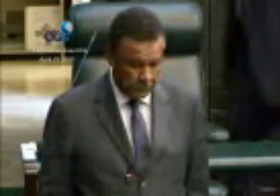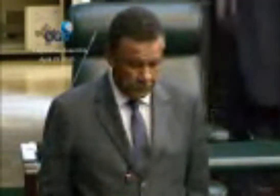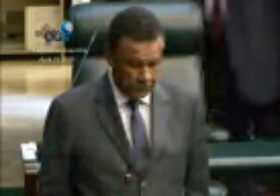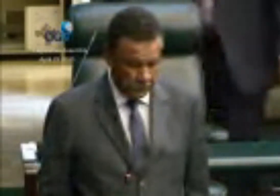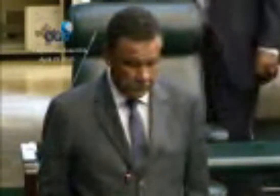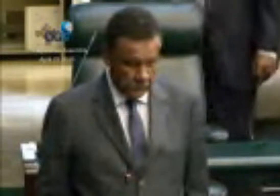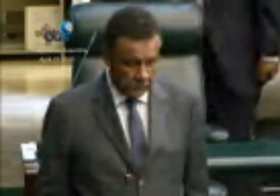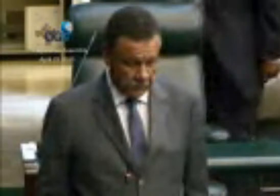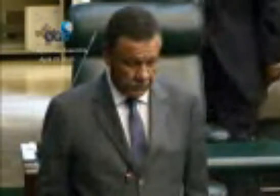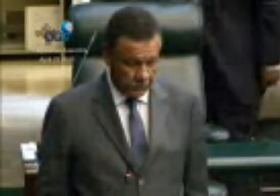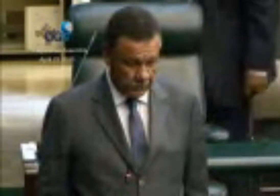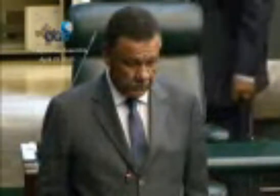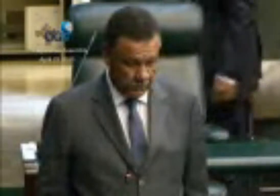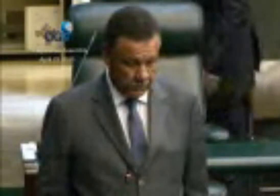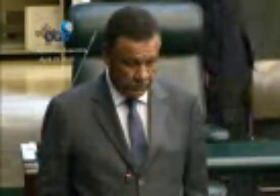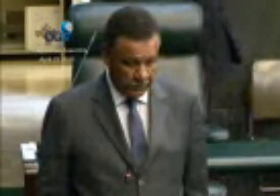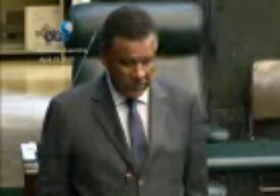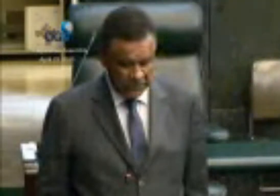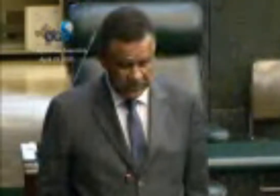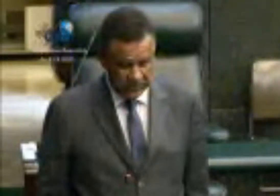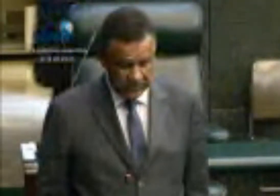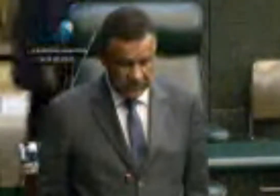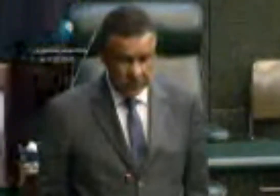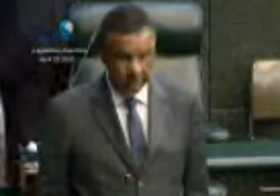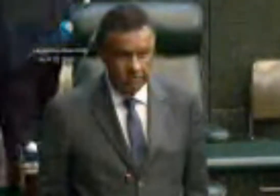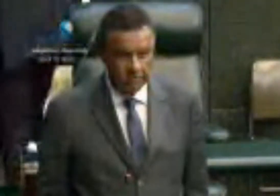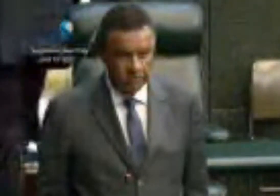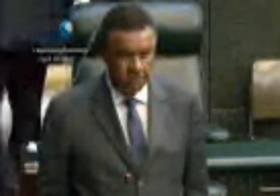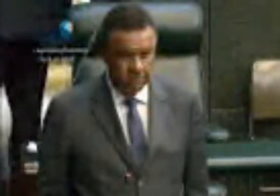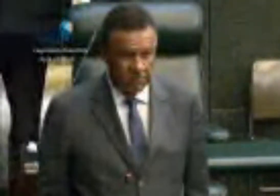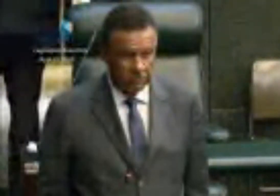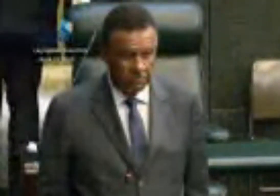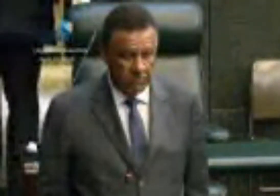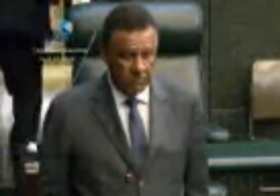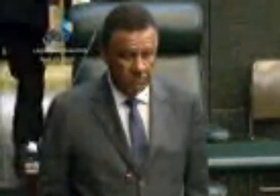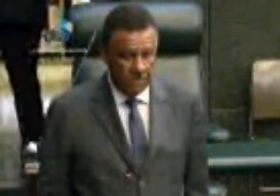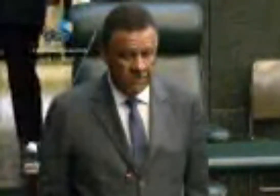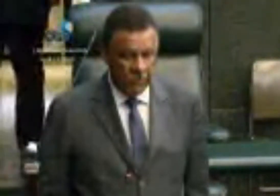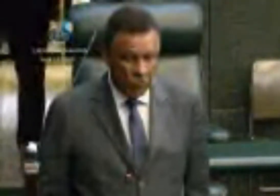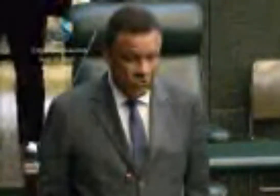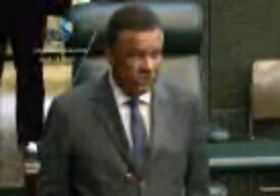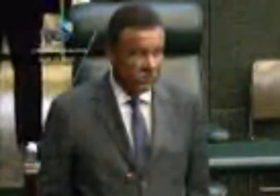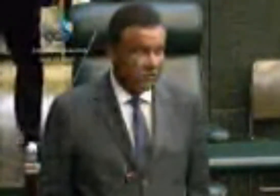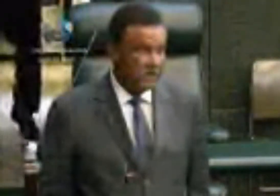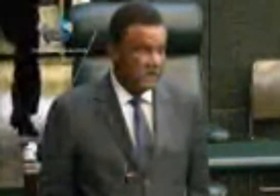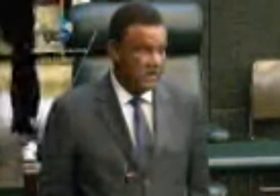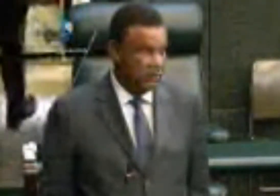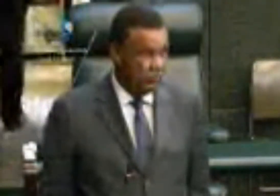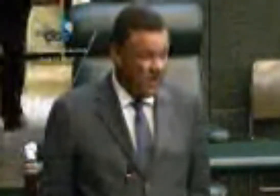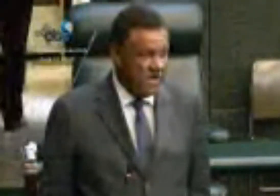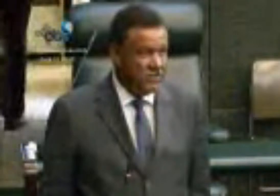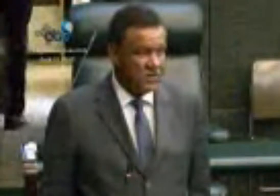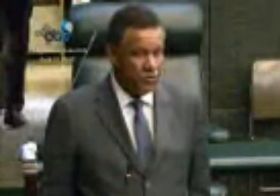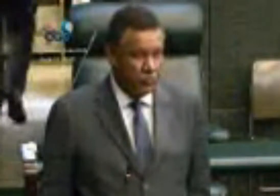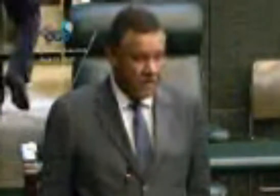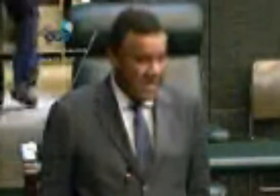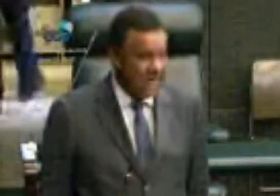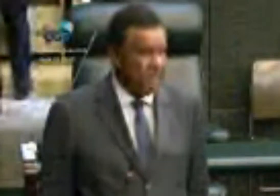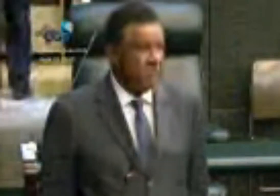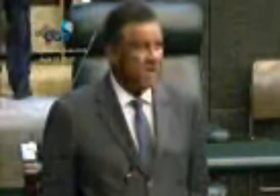for us to start. A focus, a new phase, a new plan that will